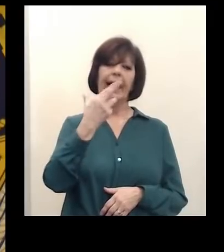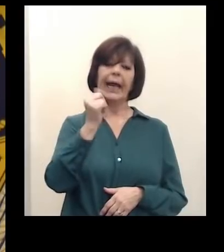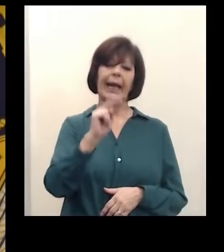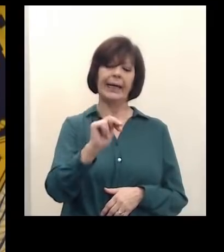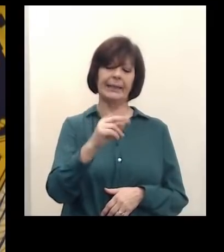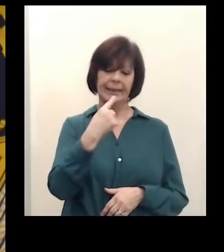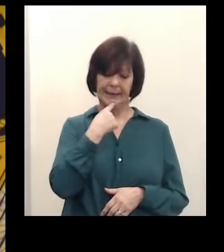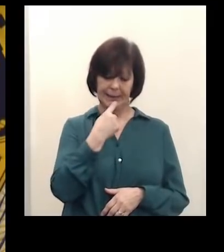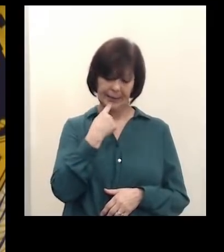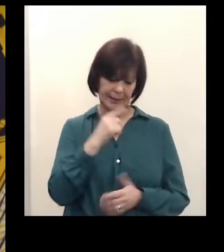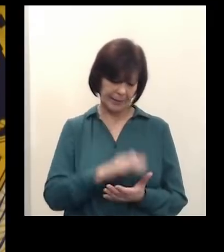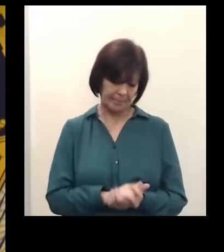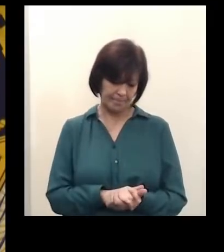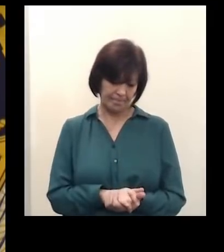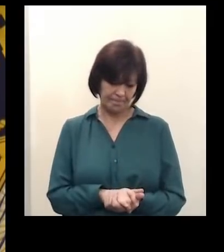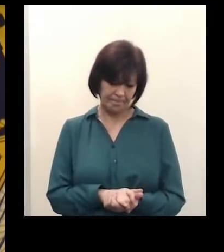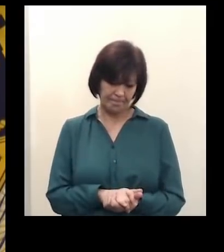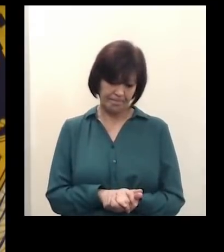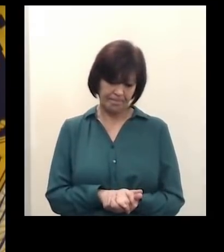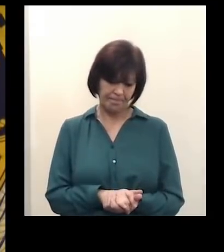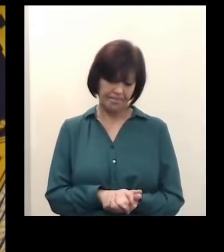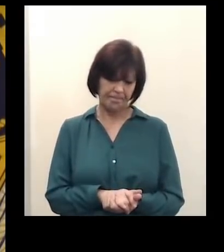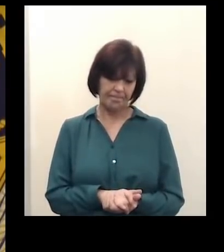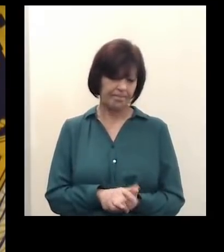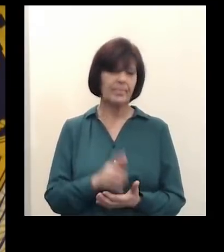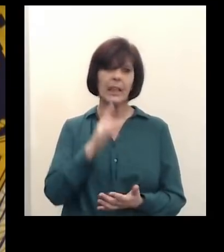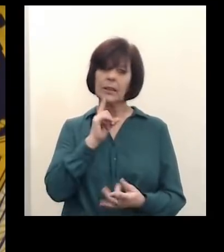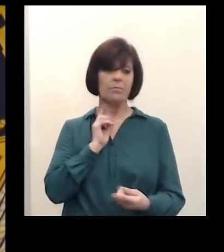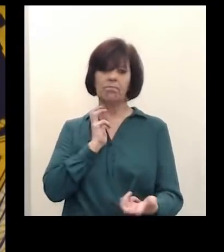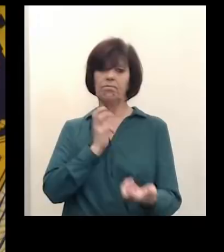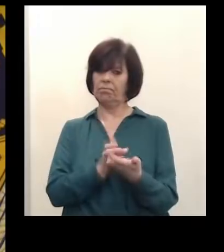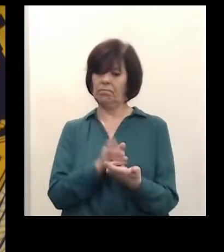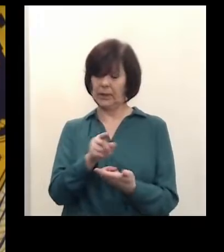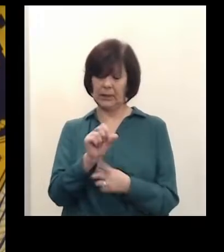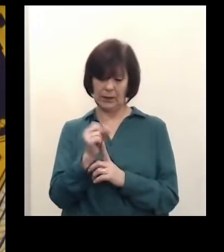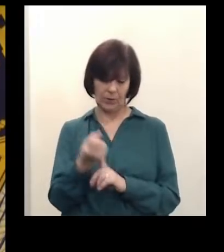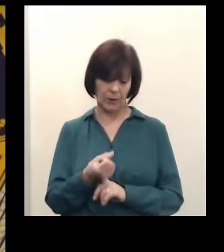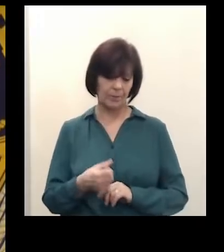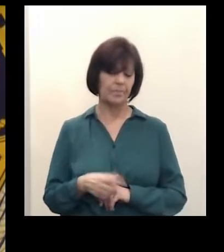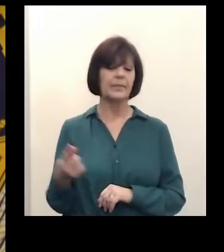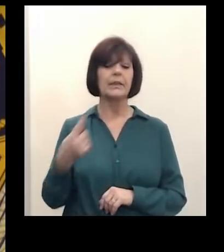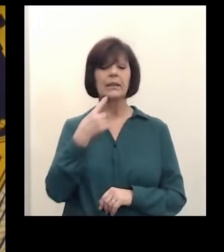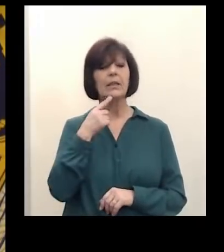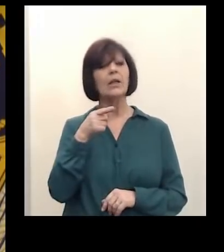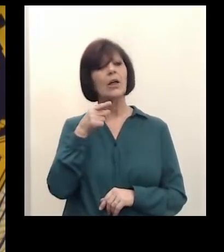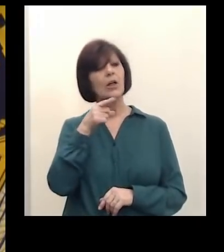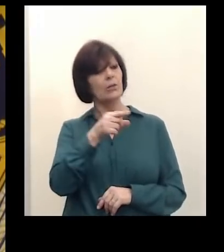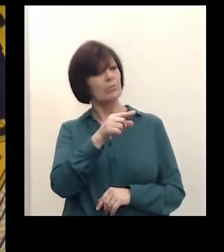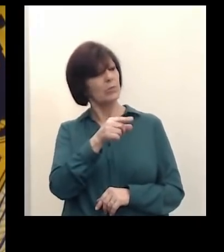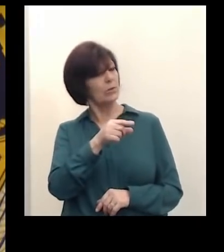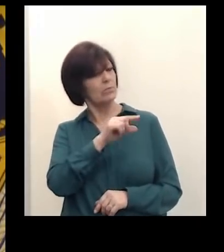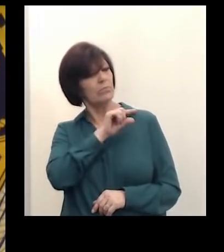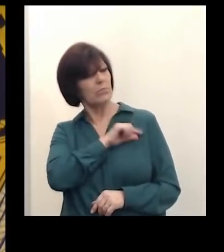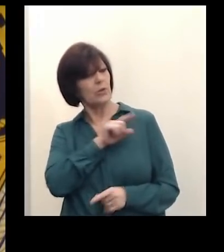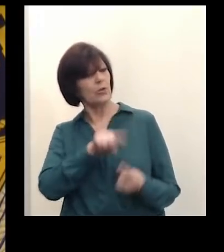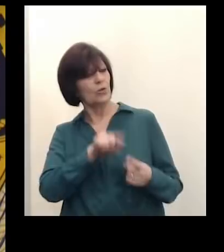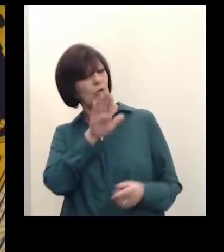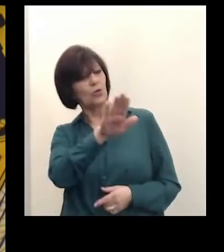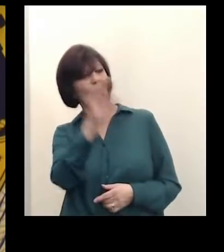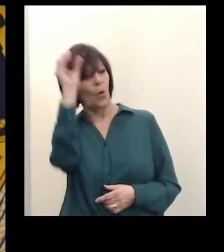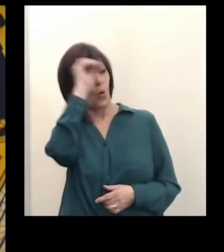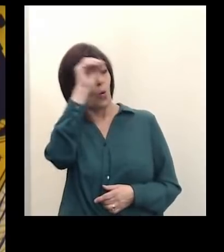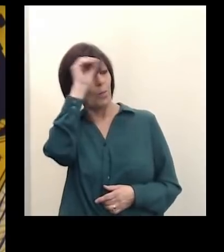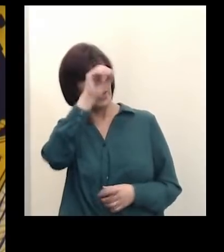is totally appropriate in this situation. You're entitled to your own opinion and not entitled to your own